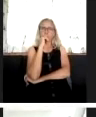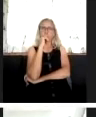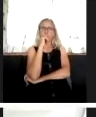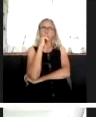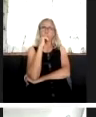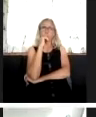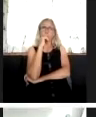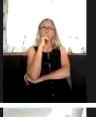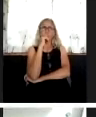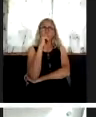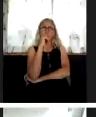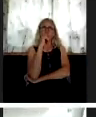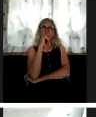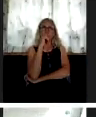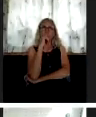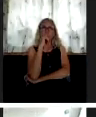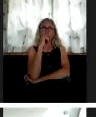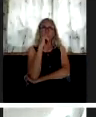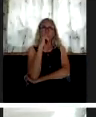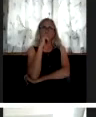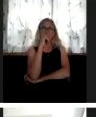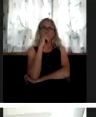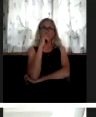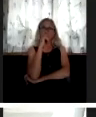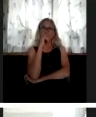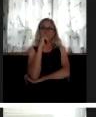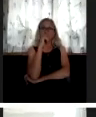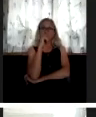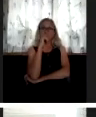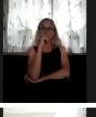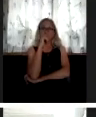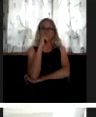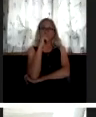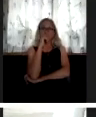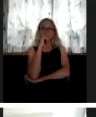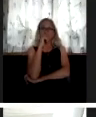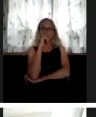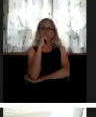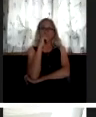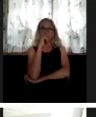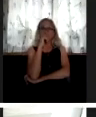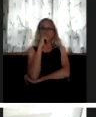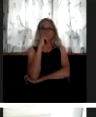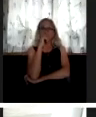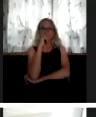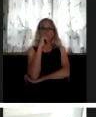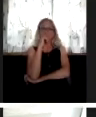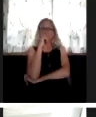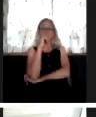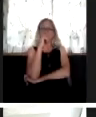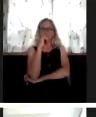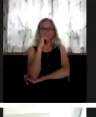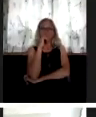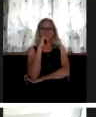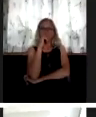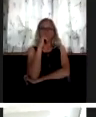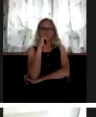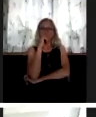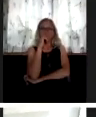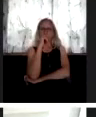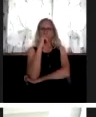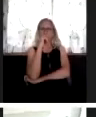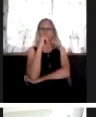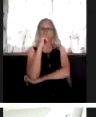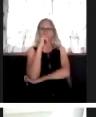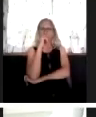to this planet Earth. Nobody arrived on this planet without a purpose and without an assignment. It doesn't